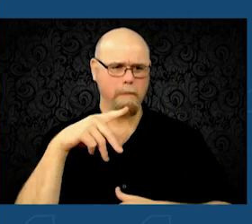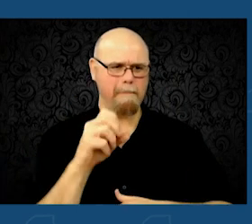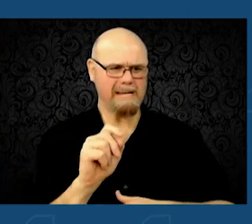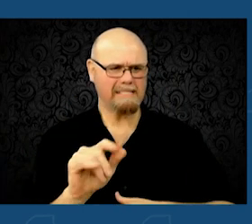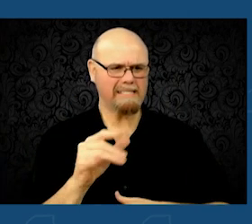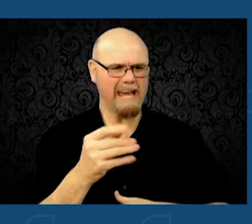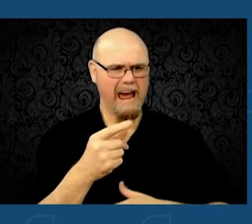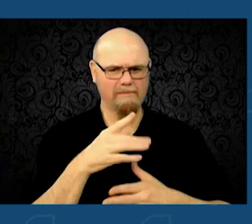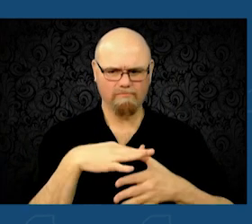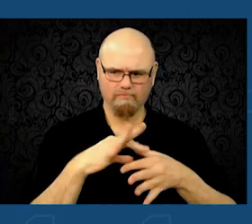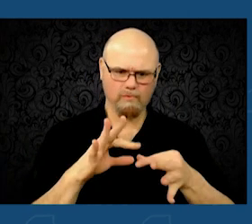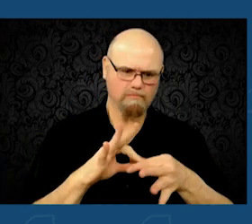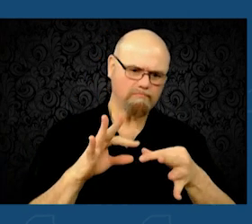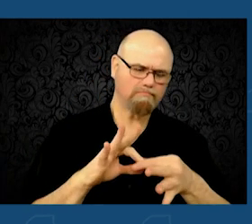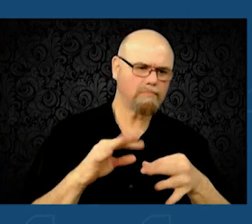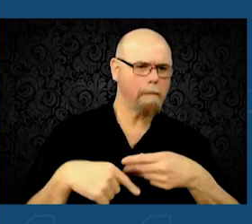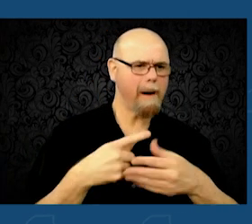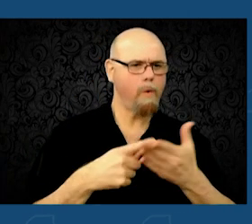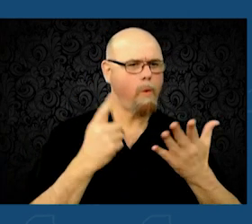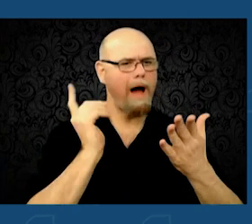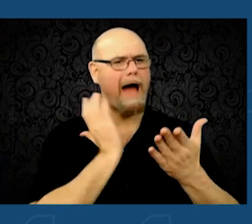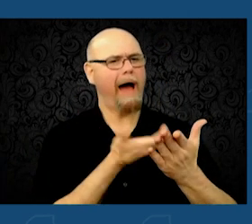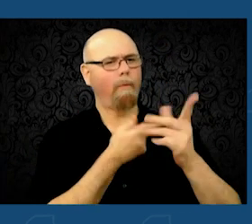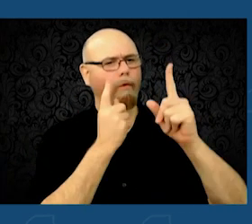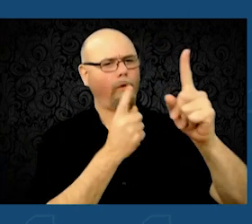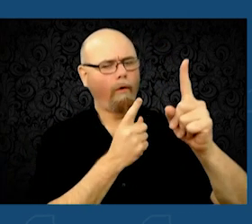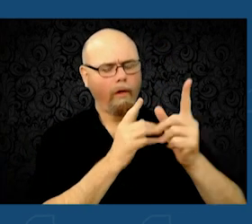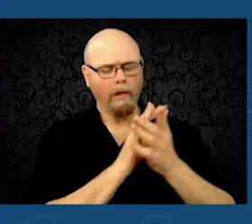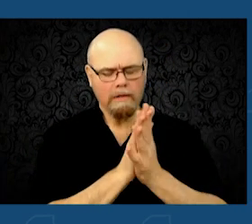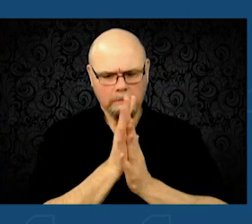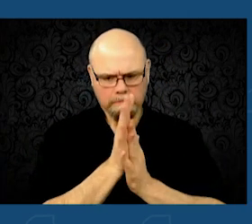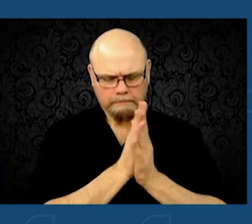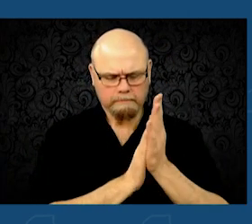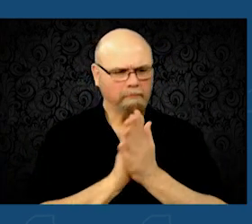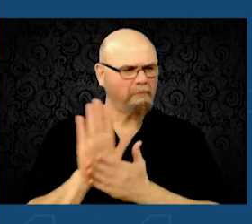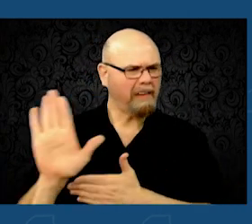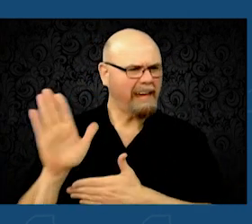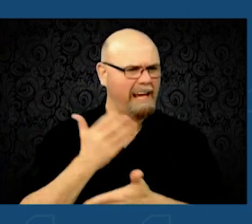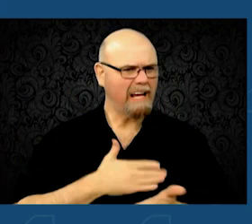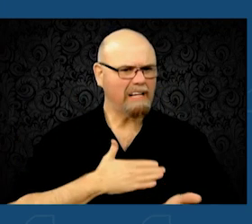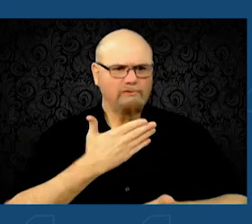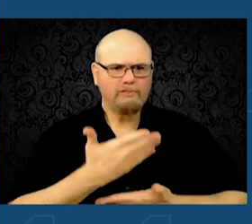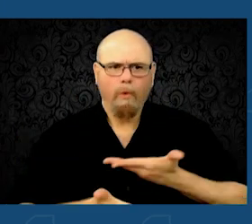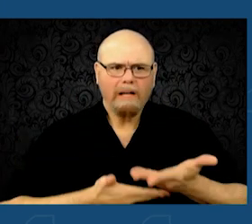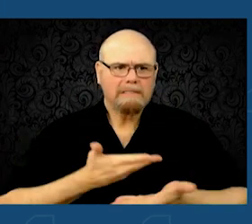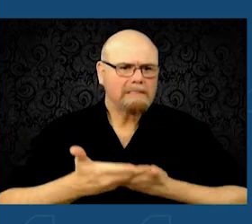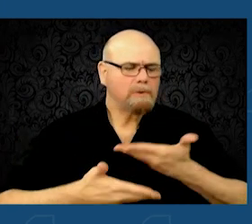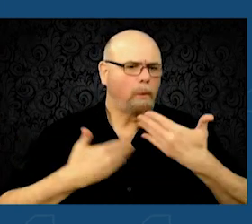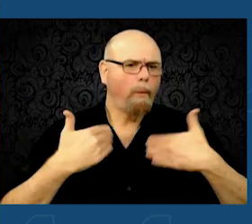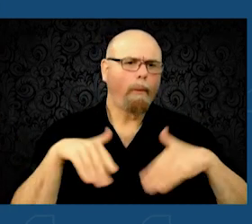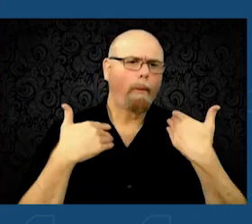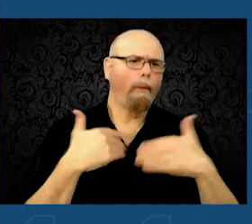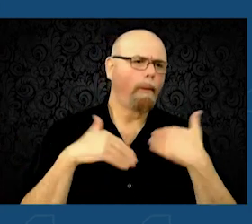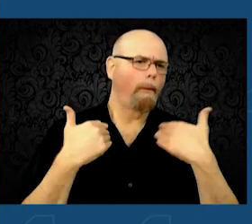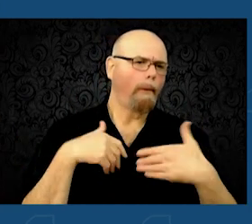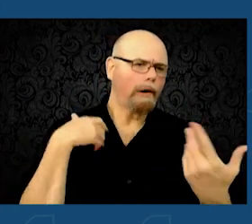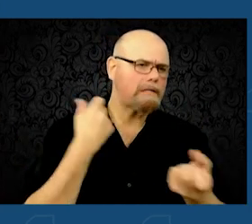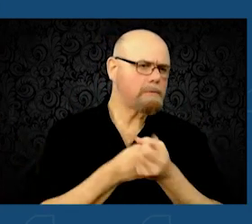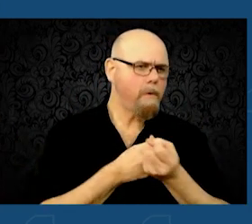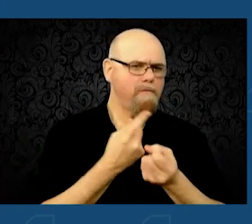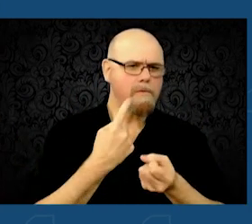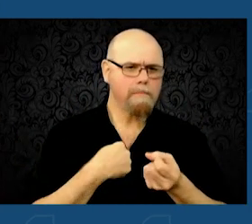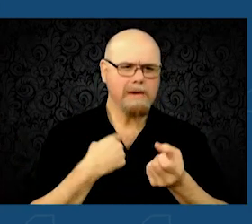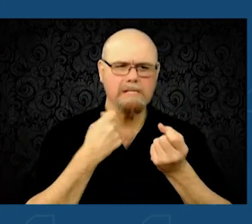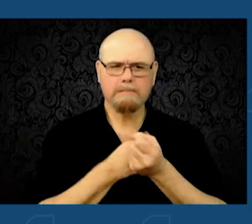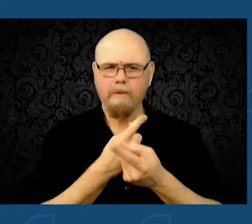here. And just the generosity that he demonstrated and the support for me and the support for you,